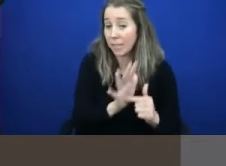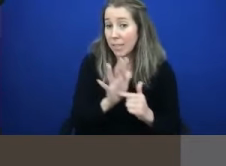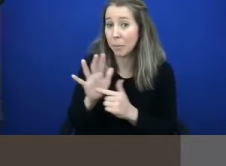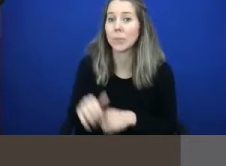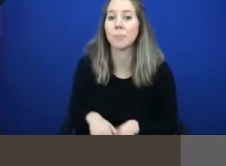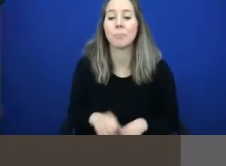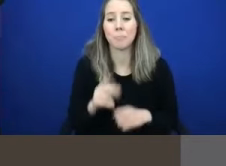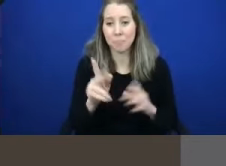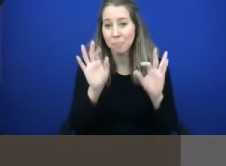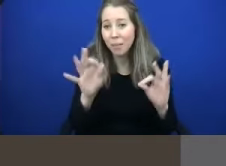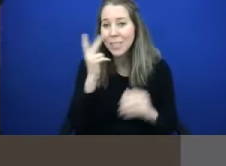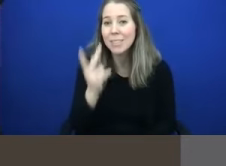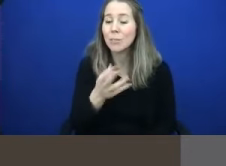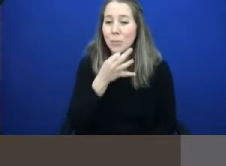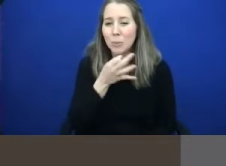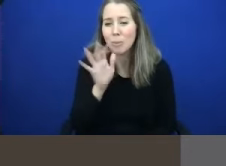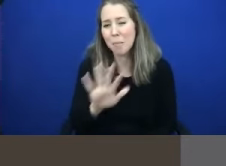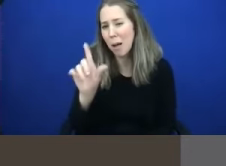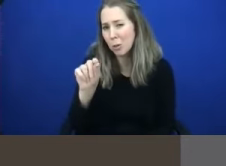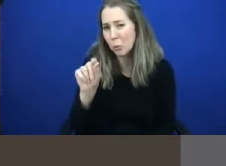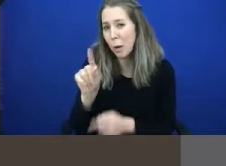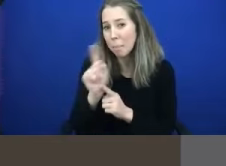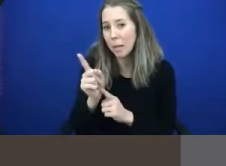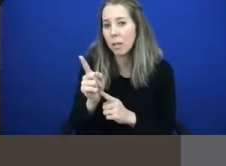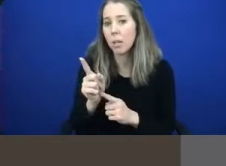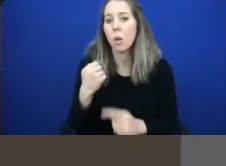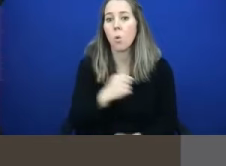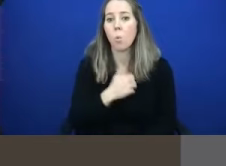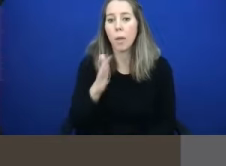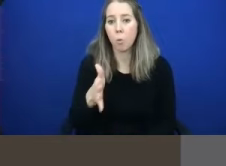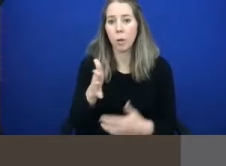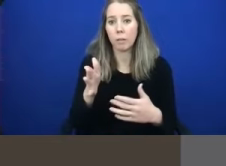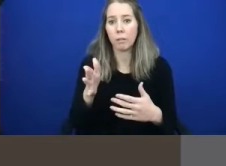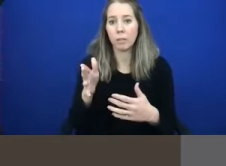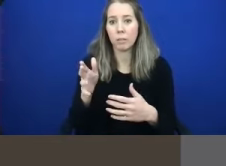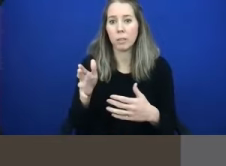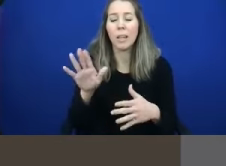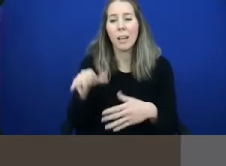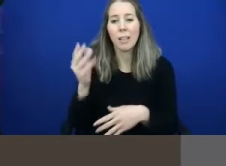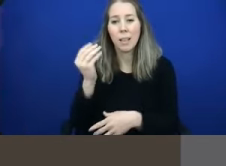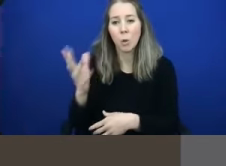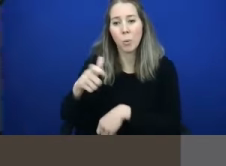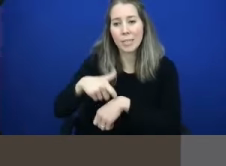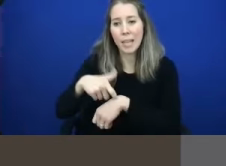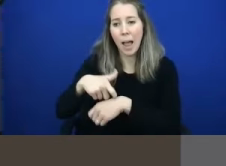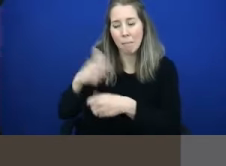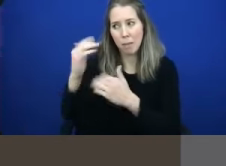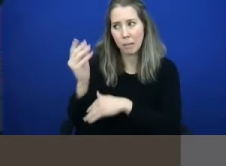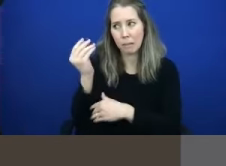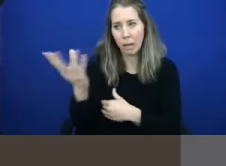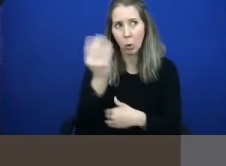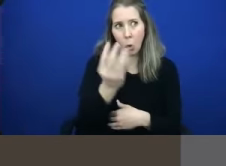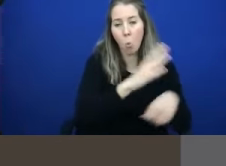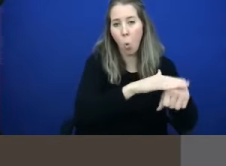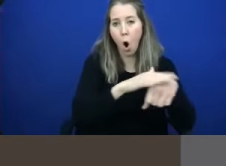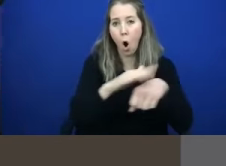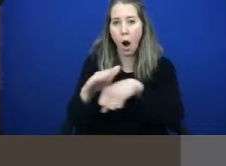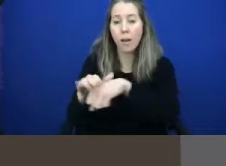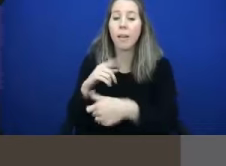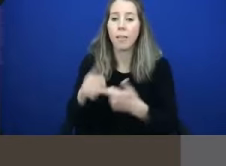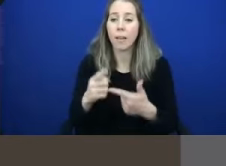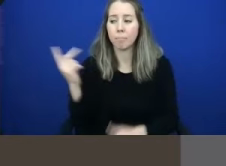So we will see you all back in about 20 minutes. We'll broadcast out kind of some time checks along the way, and Denise and I will pop into